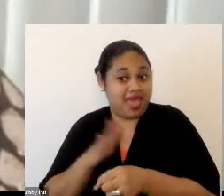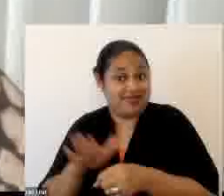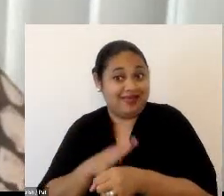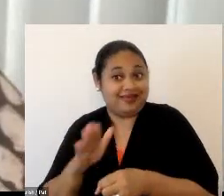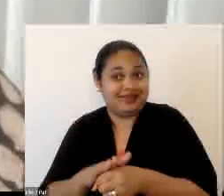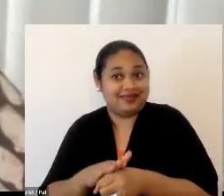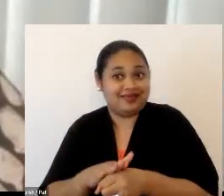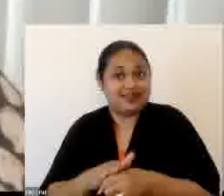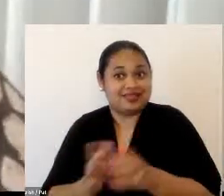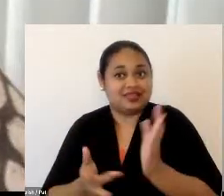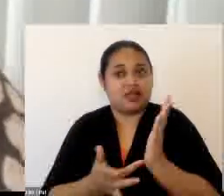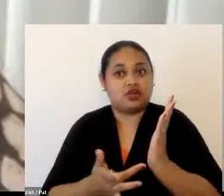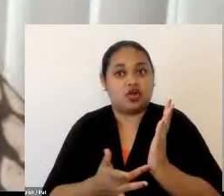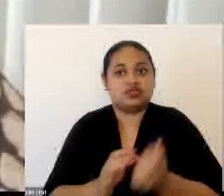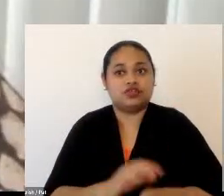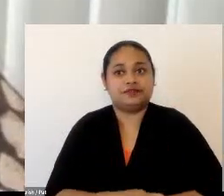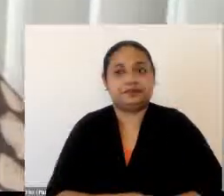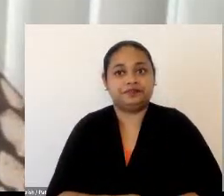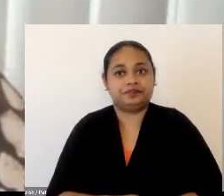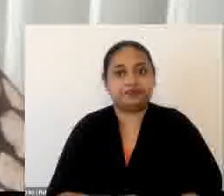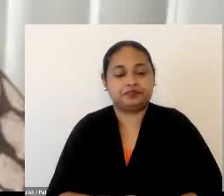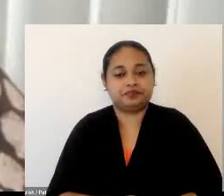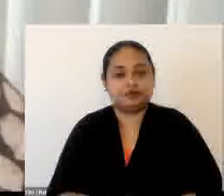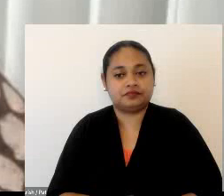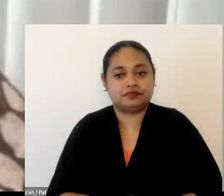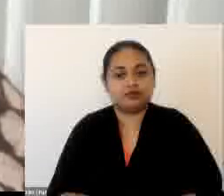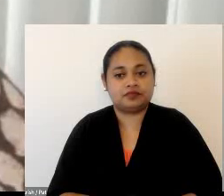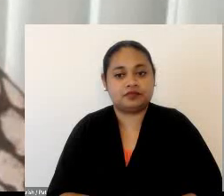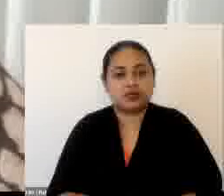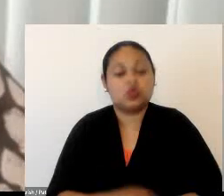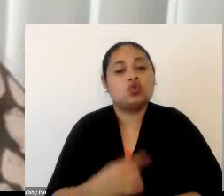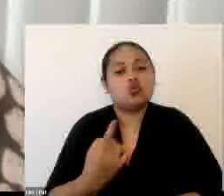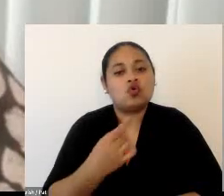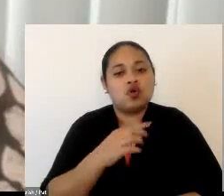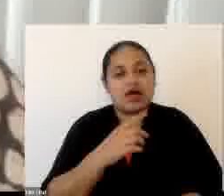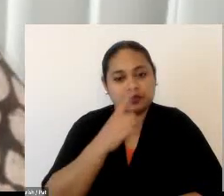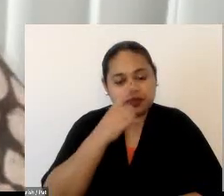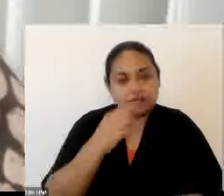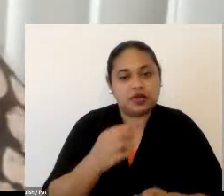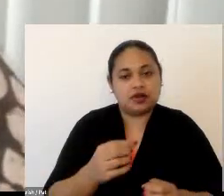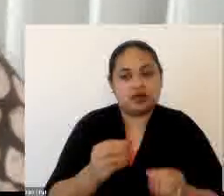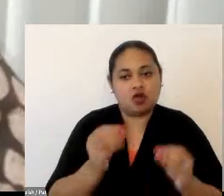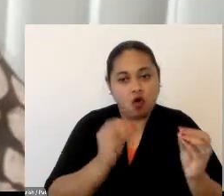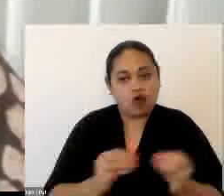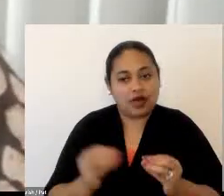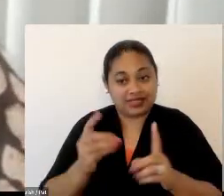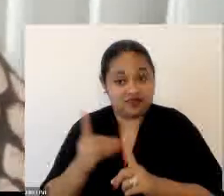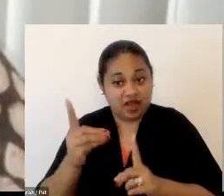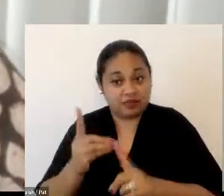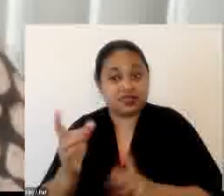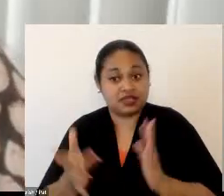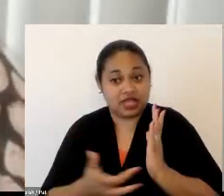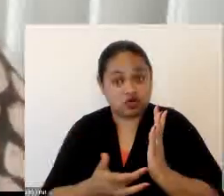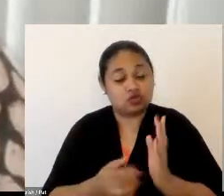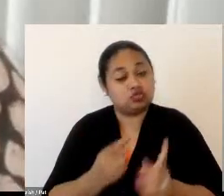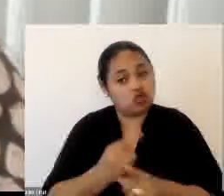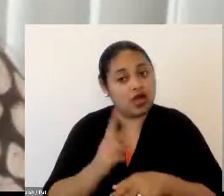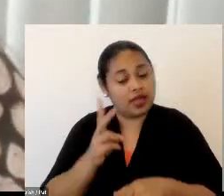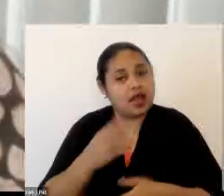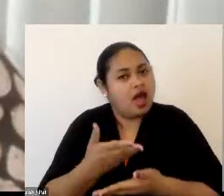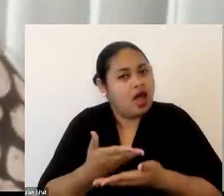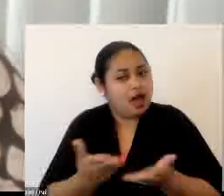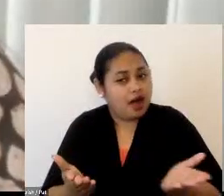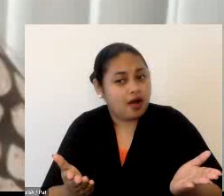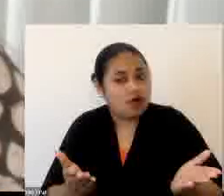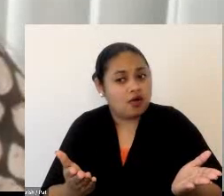ones, you know, behind the scenes? Who are the ones who are developing this technology? And, you know, she did sort of also talk about, again, how some of these